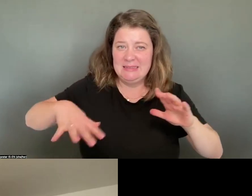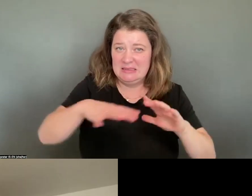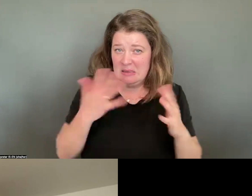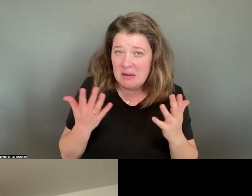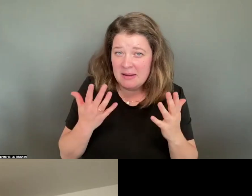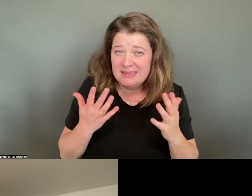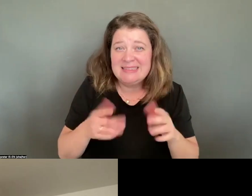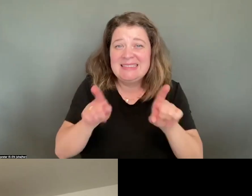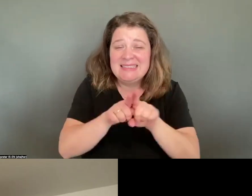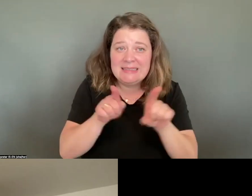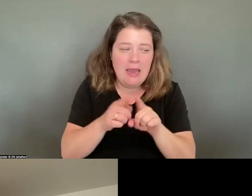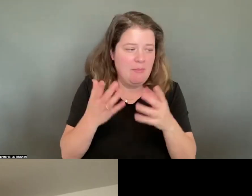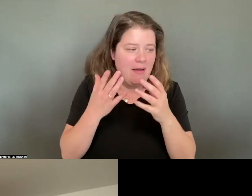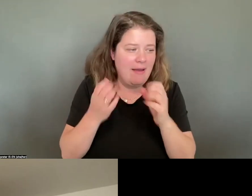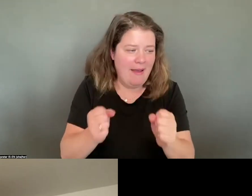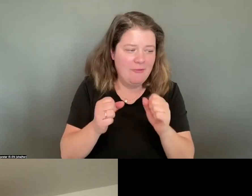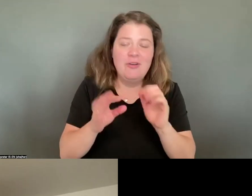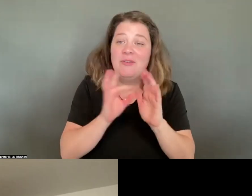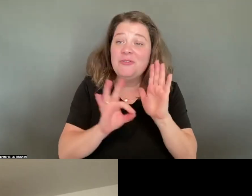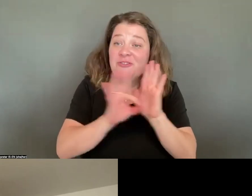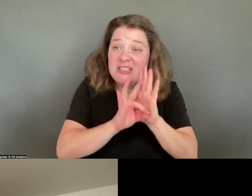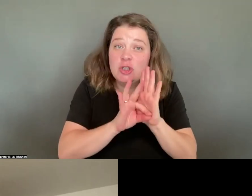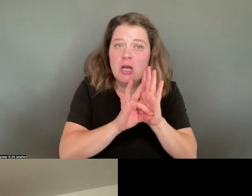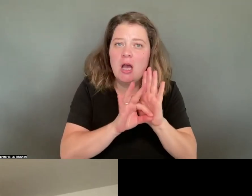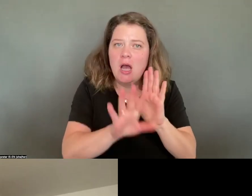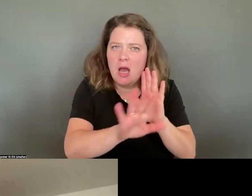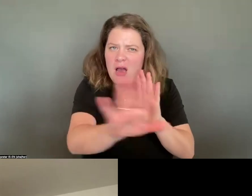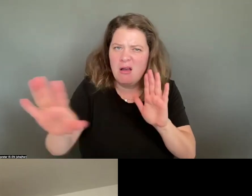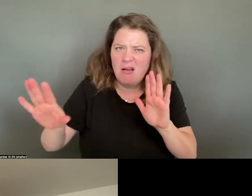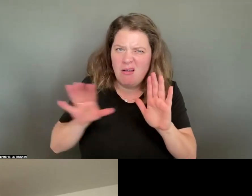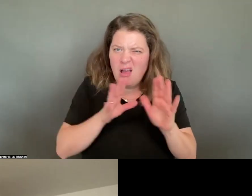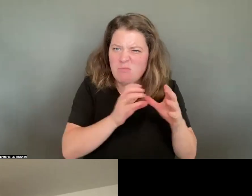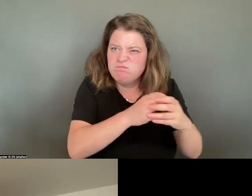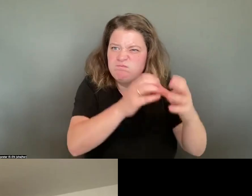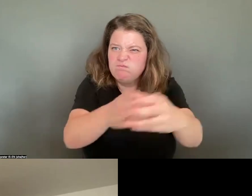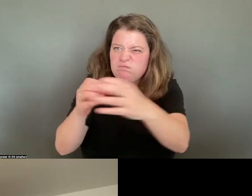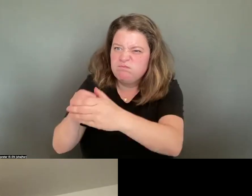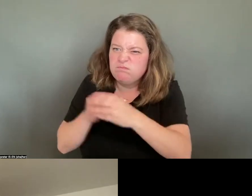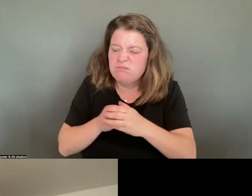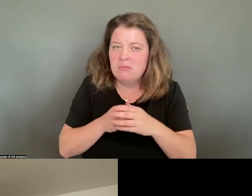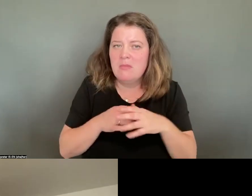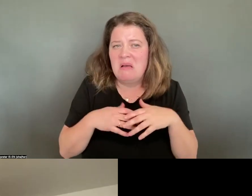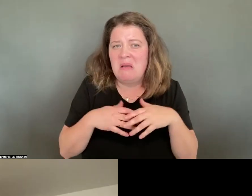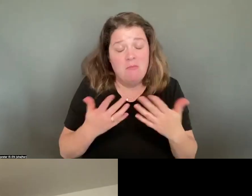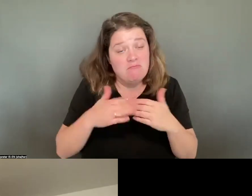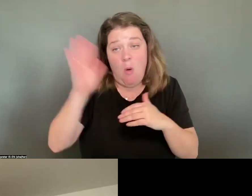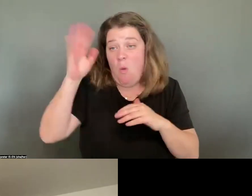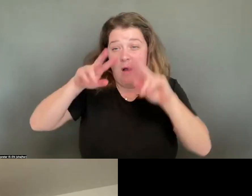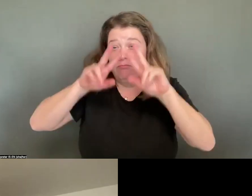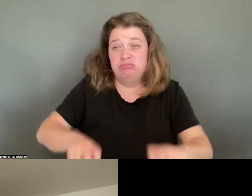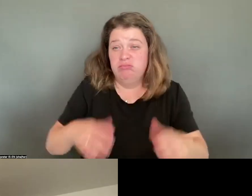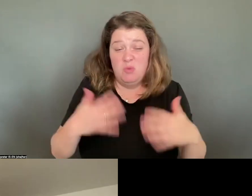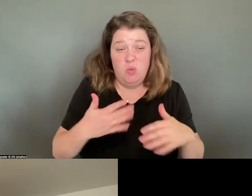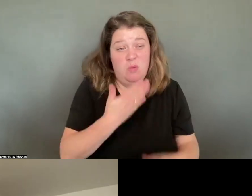specific parameters for the specific concept. So there's definitely a lot more work to be done, and I think that's a really fascinating question